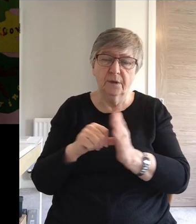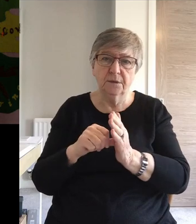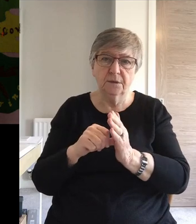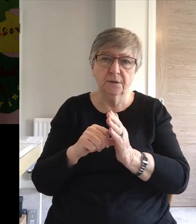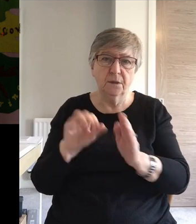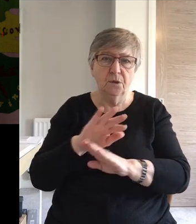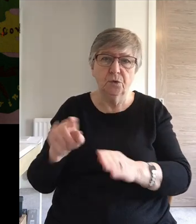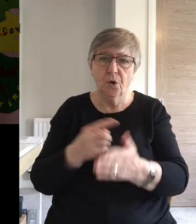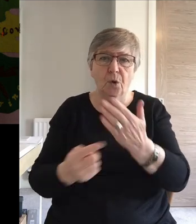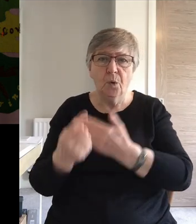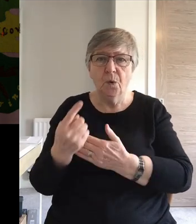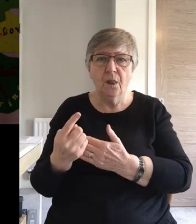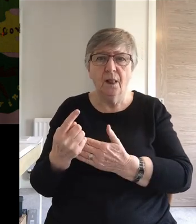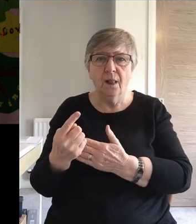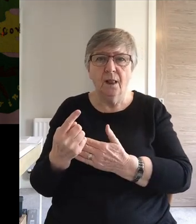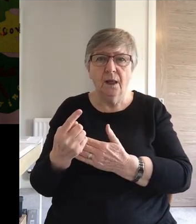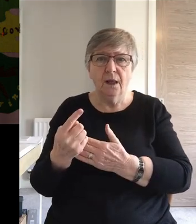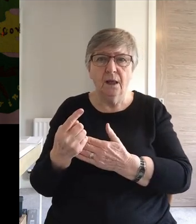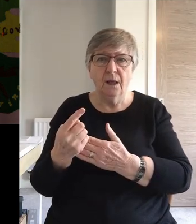just